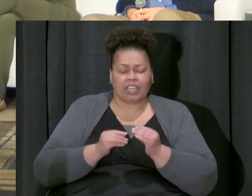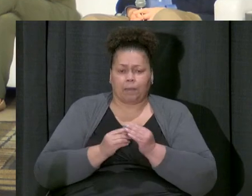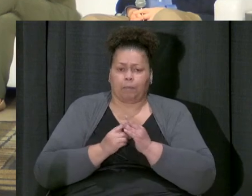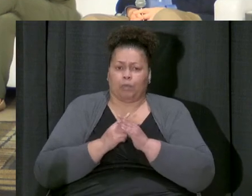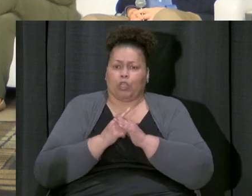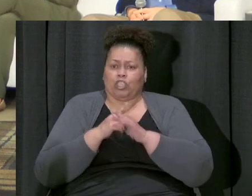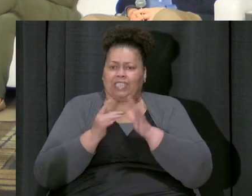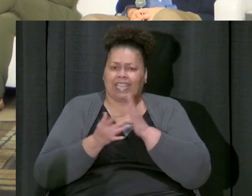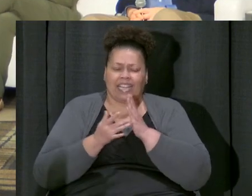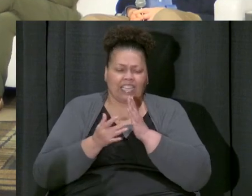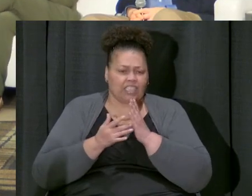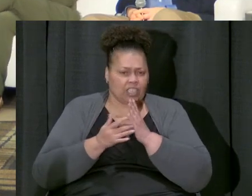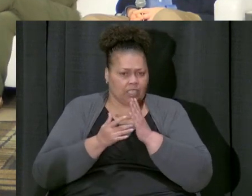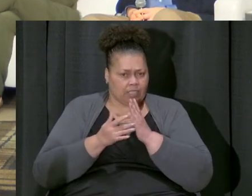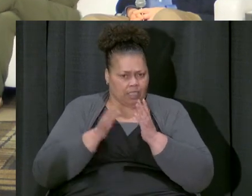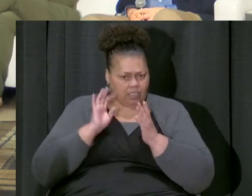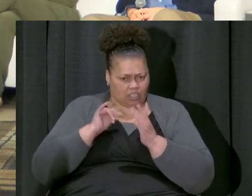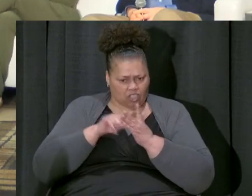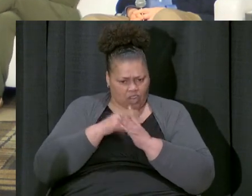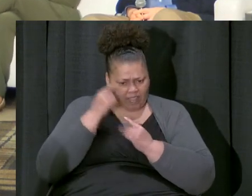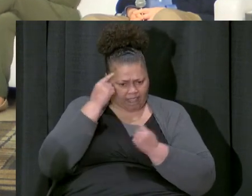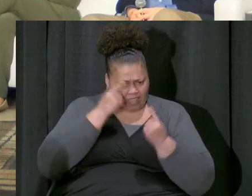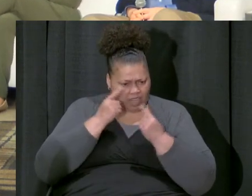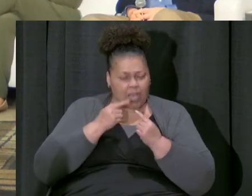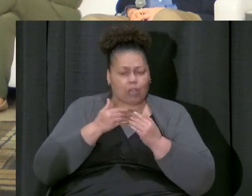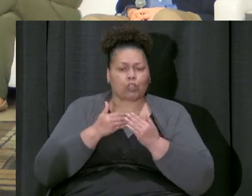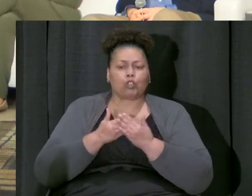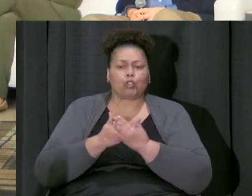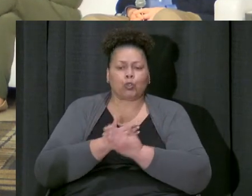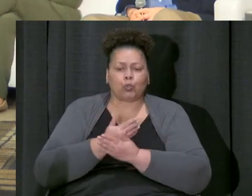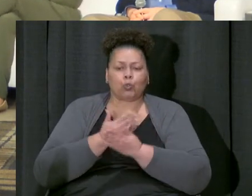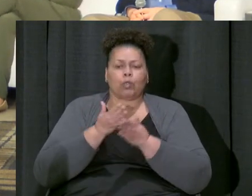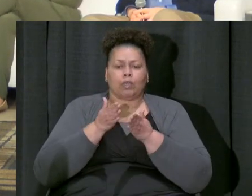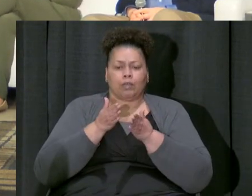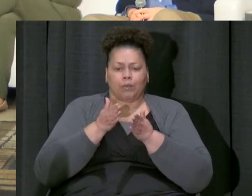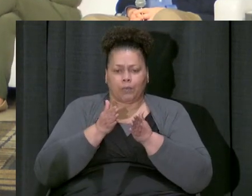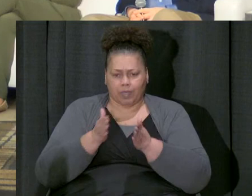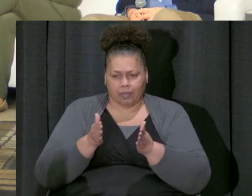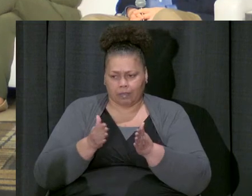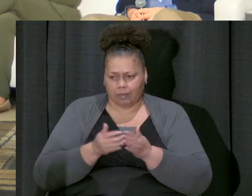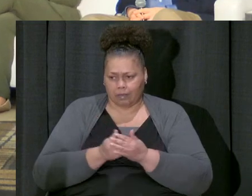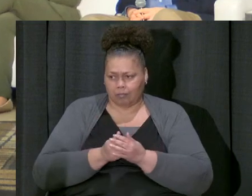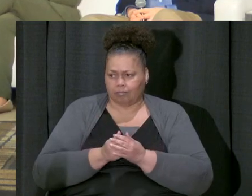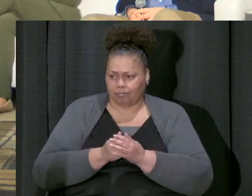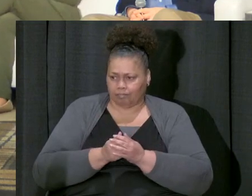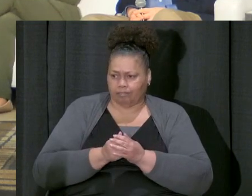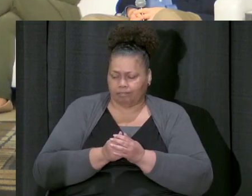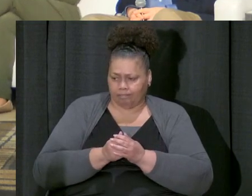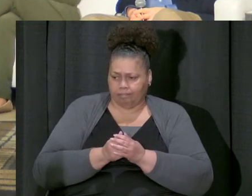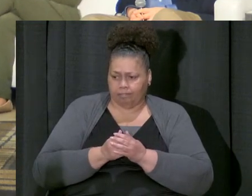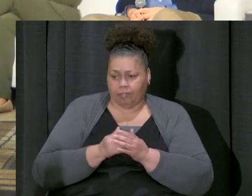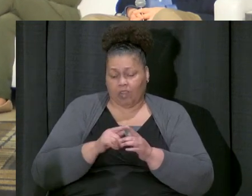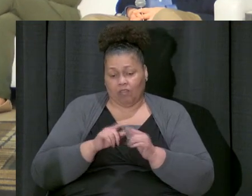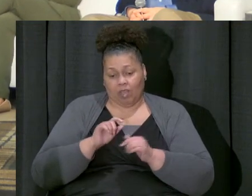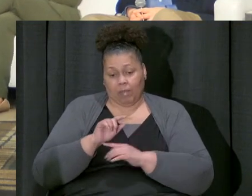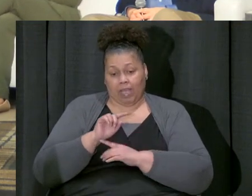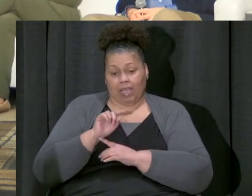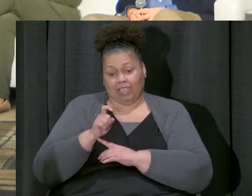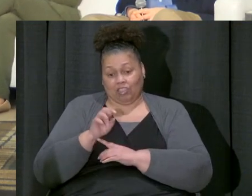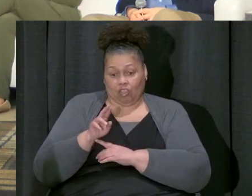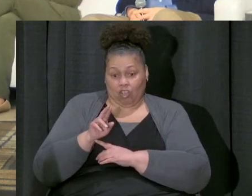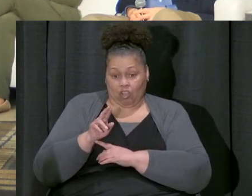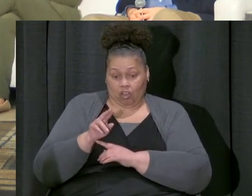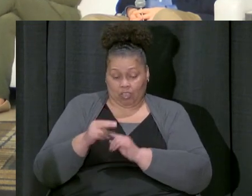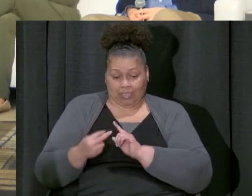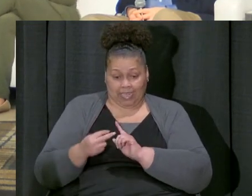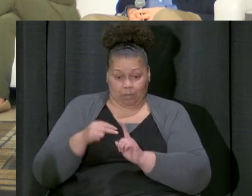accessible technologies to start thinking about these new ways. Dylan, again, from an XR standpoint, and